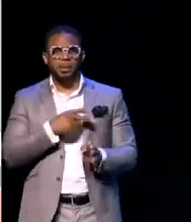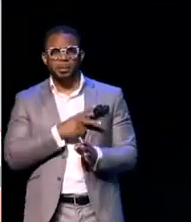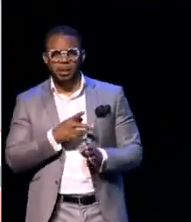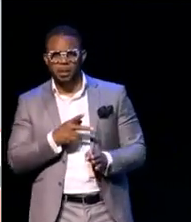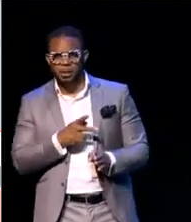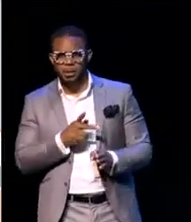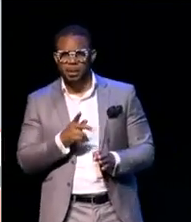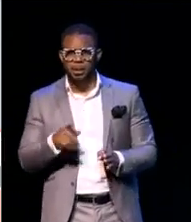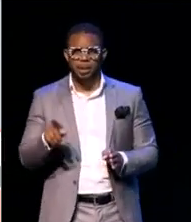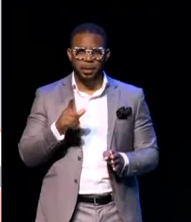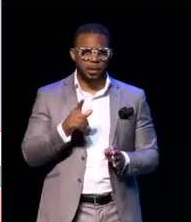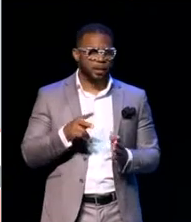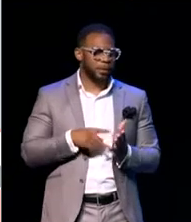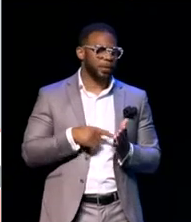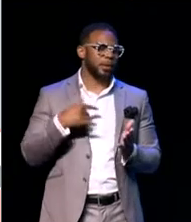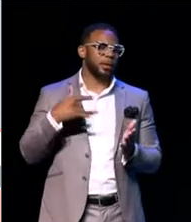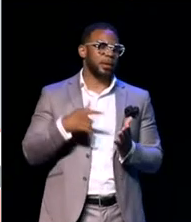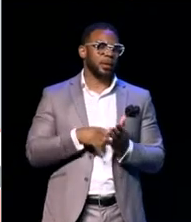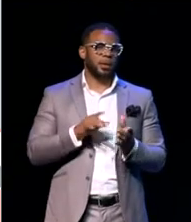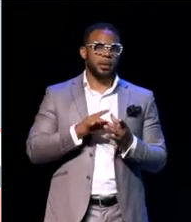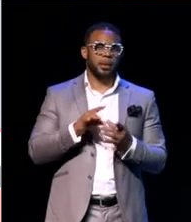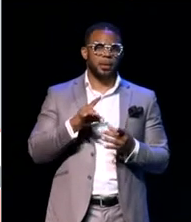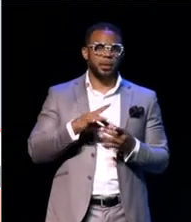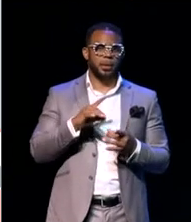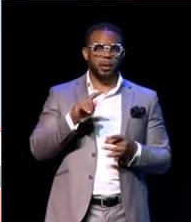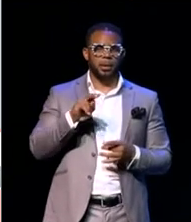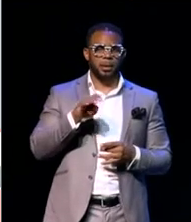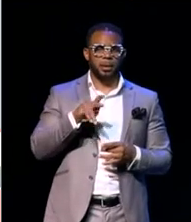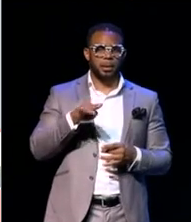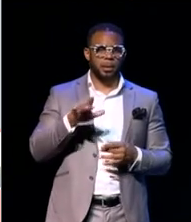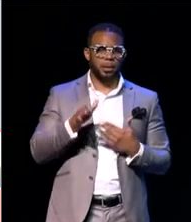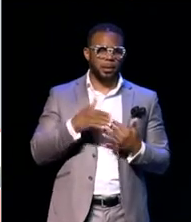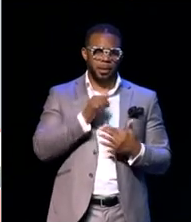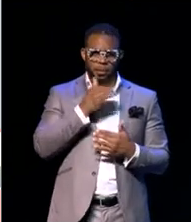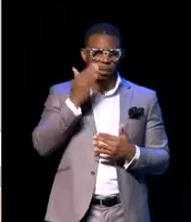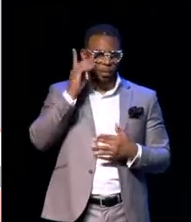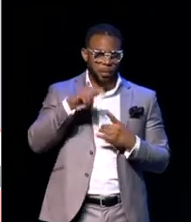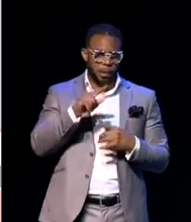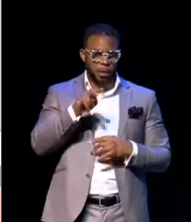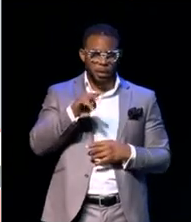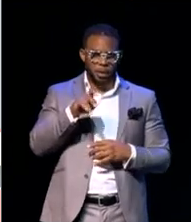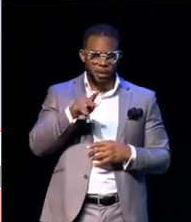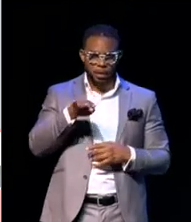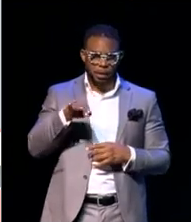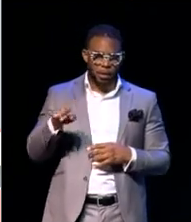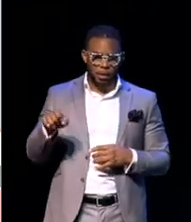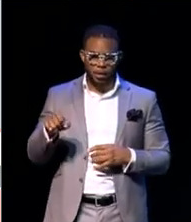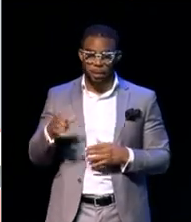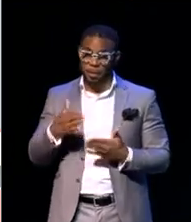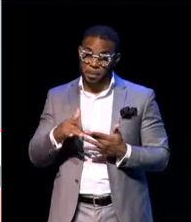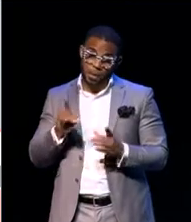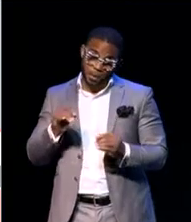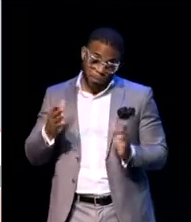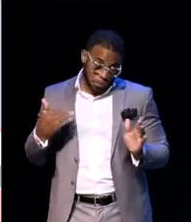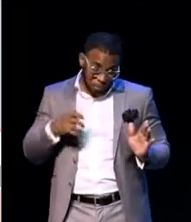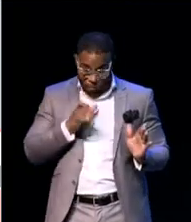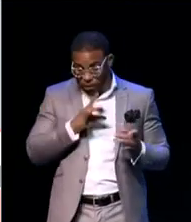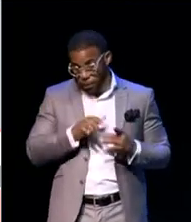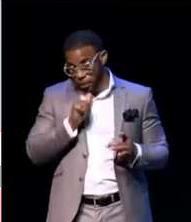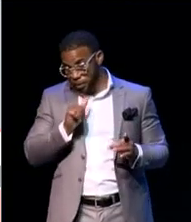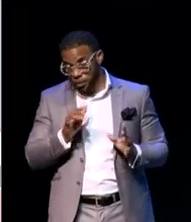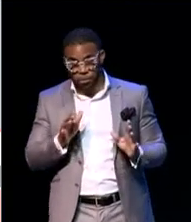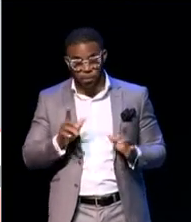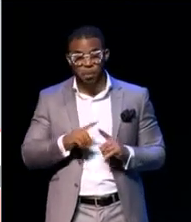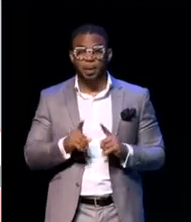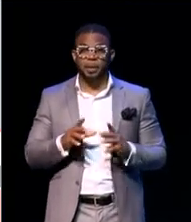patients very seldom mention Tuskegee. They may not even really know about Tuskegee. Perhaps they do. I'm not saying they do or